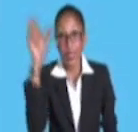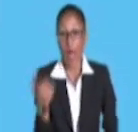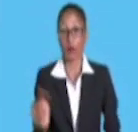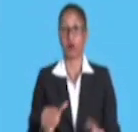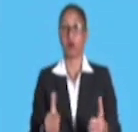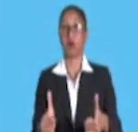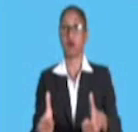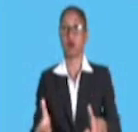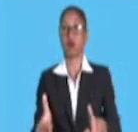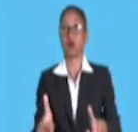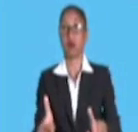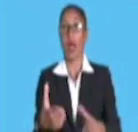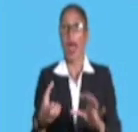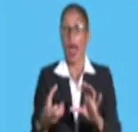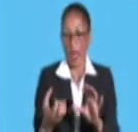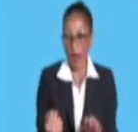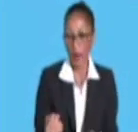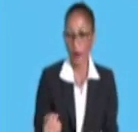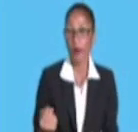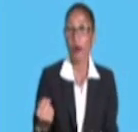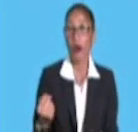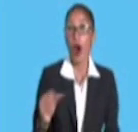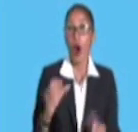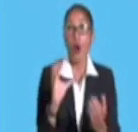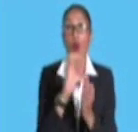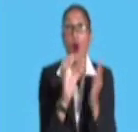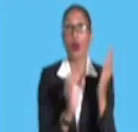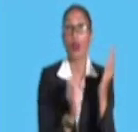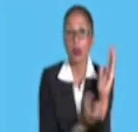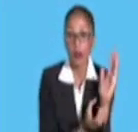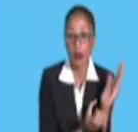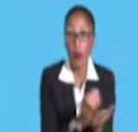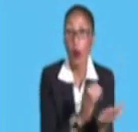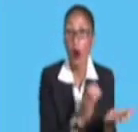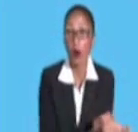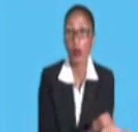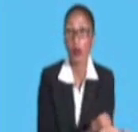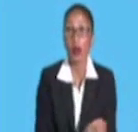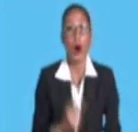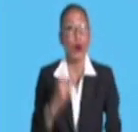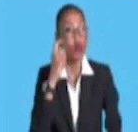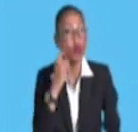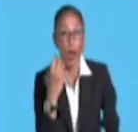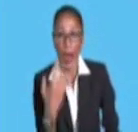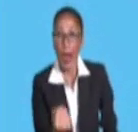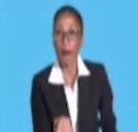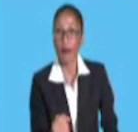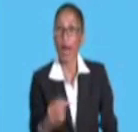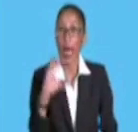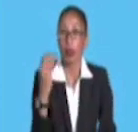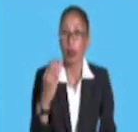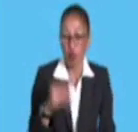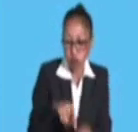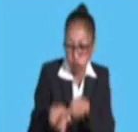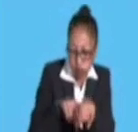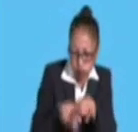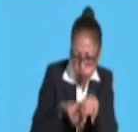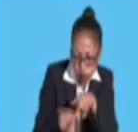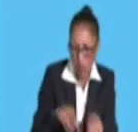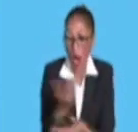drivers enrolling in an 8 to 9 month course before being assigned to specially outfitted ambulances,